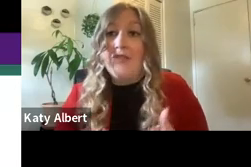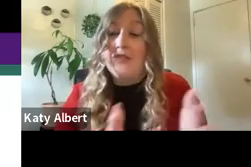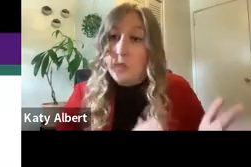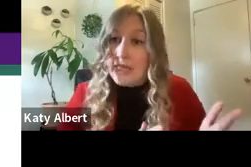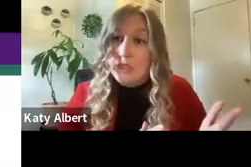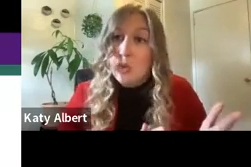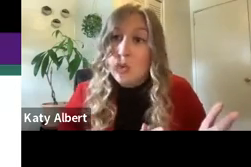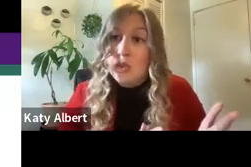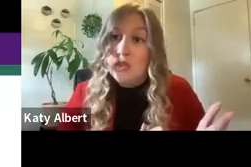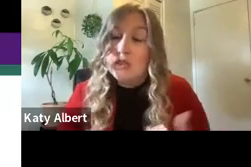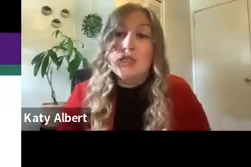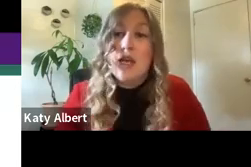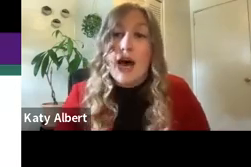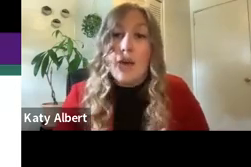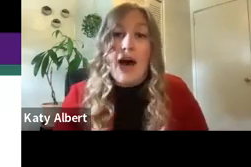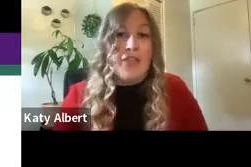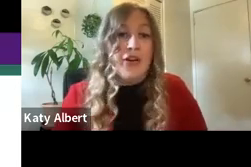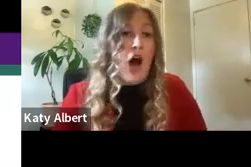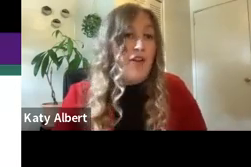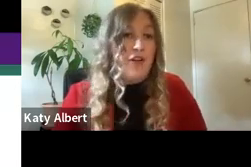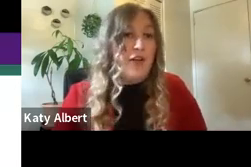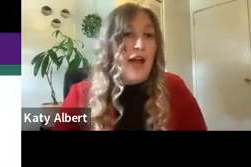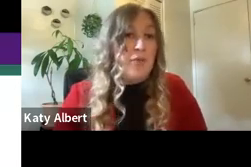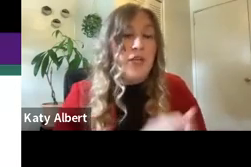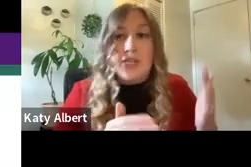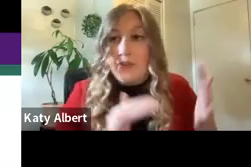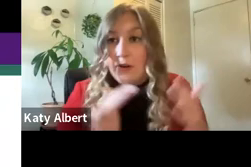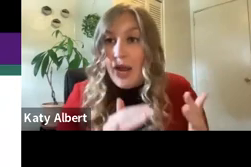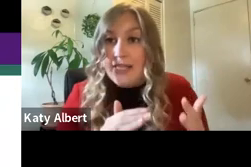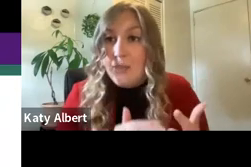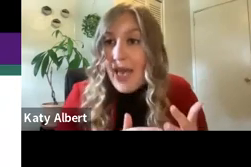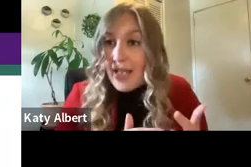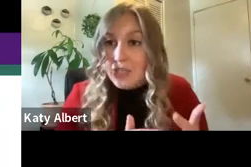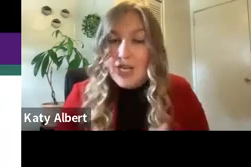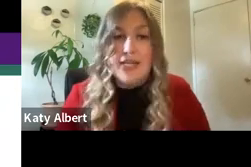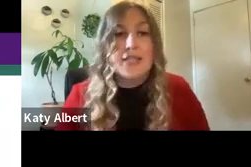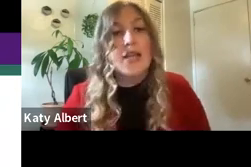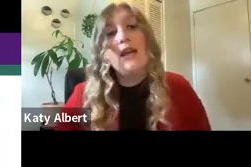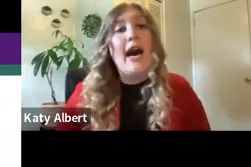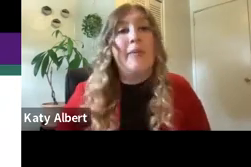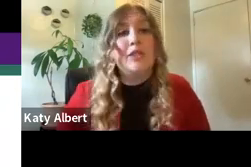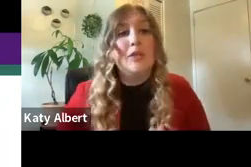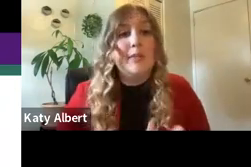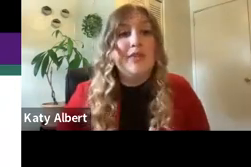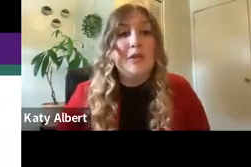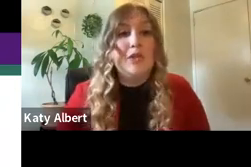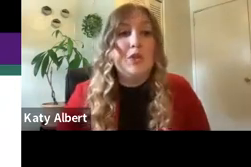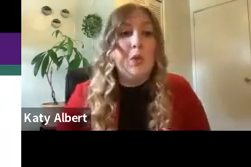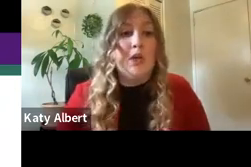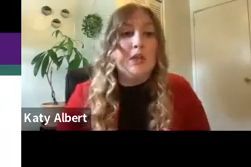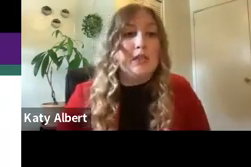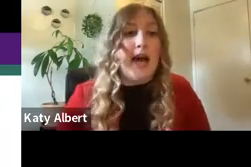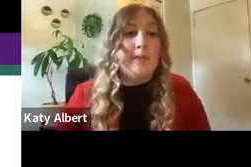do have free tools. Other offer, different priced packages. So some of